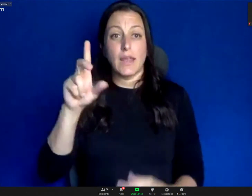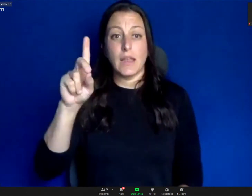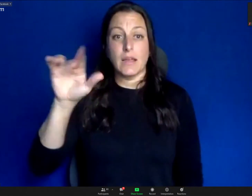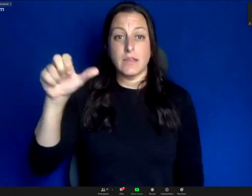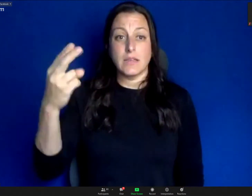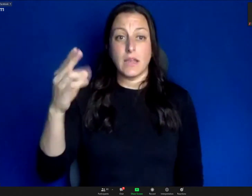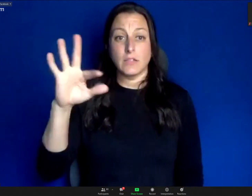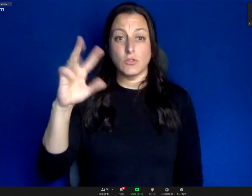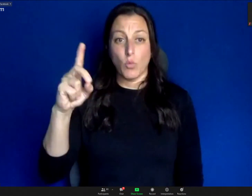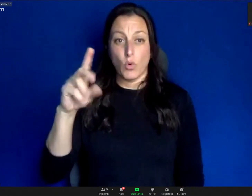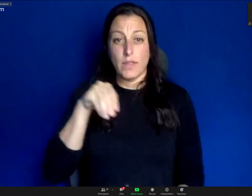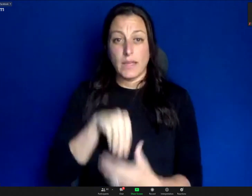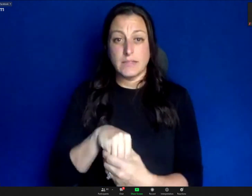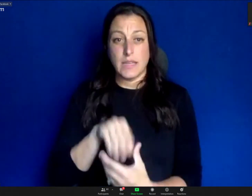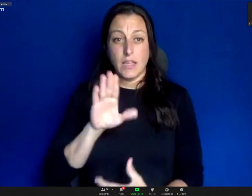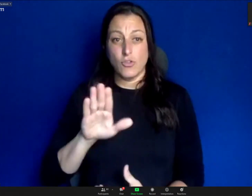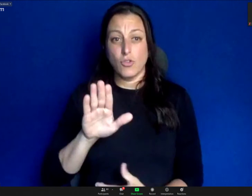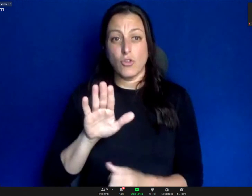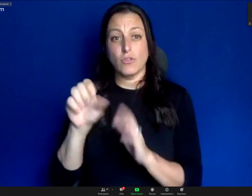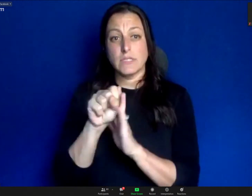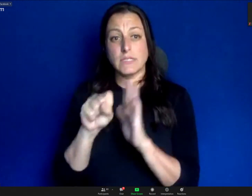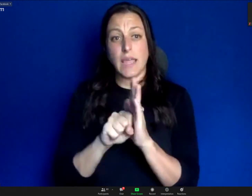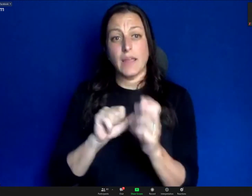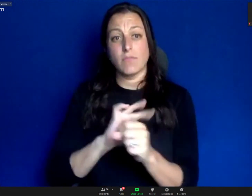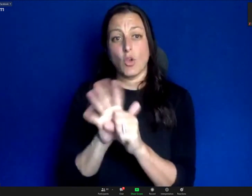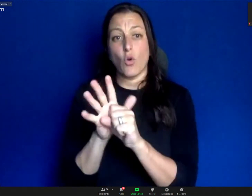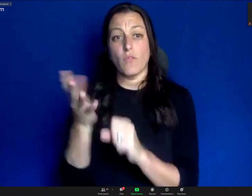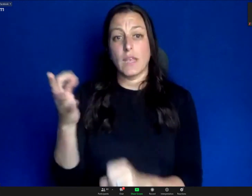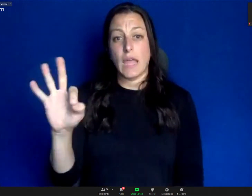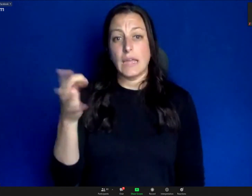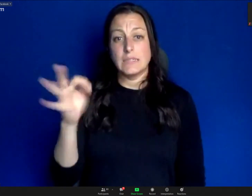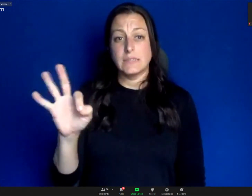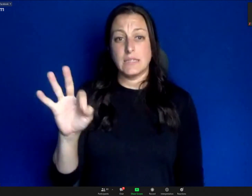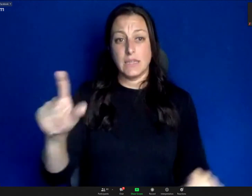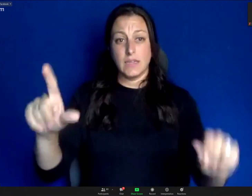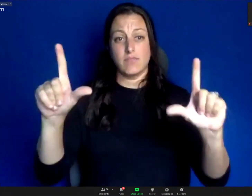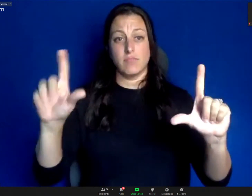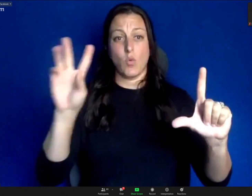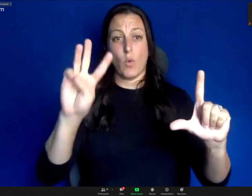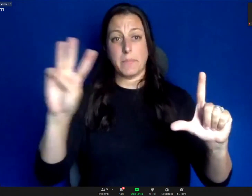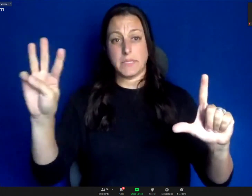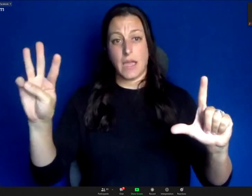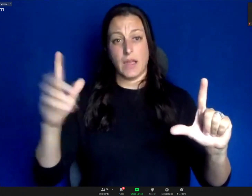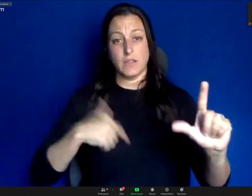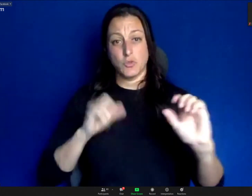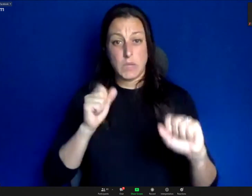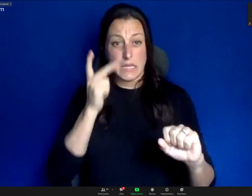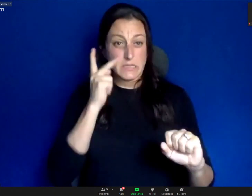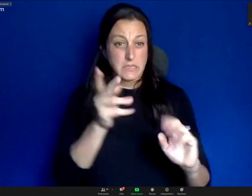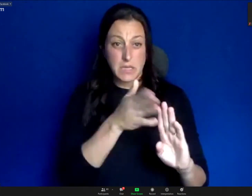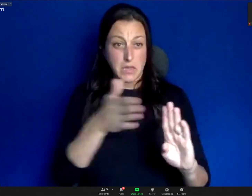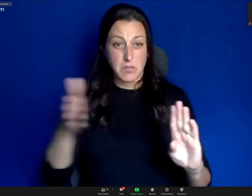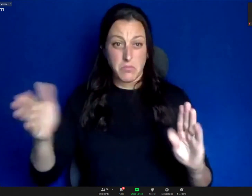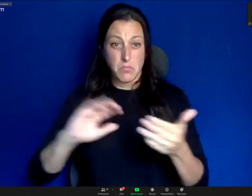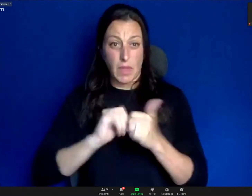state's COVID-19 website, just so people can see how that is sort of unfolding in the state?